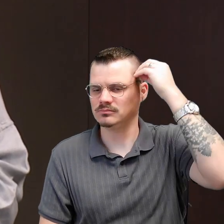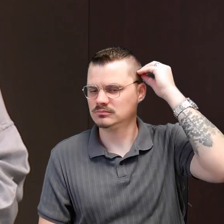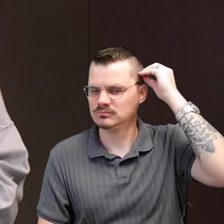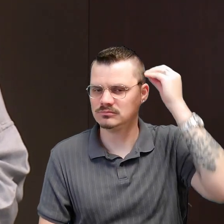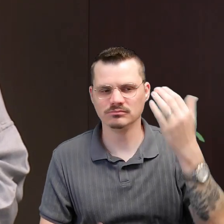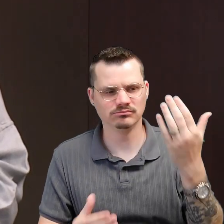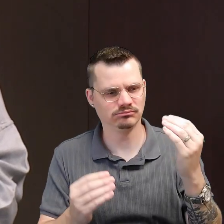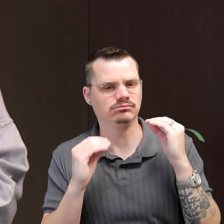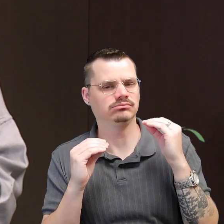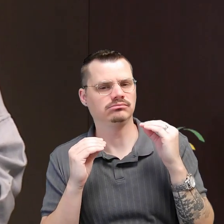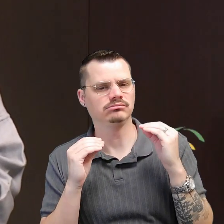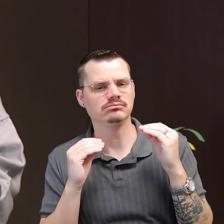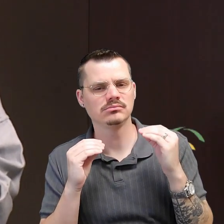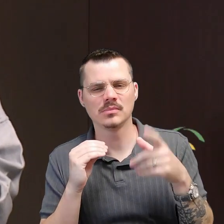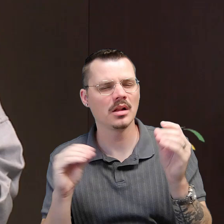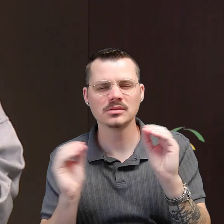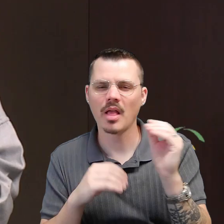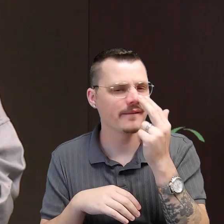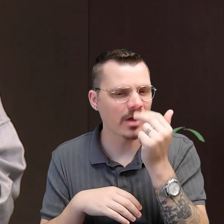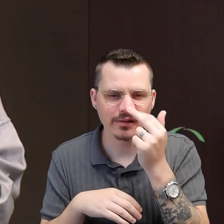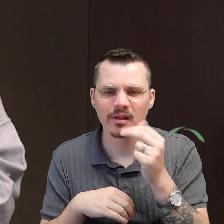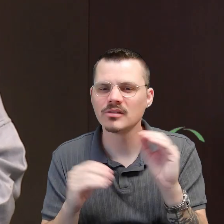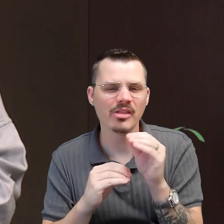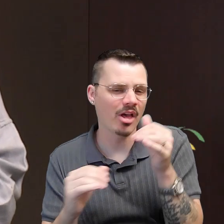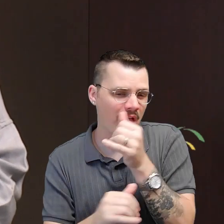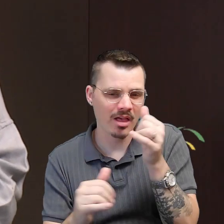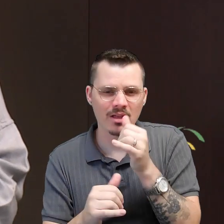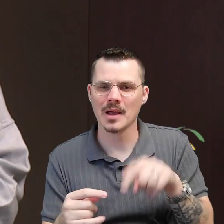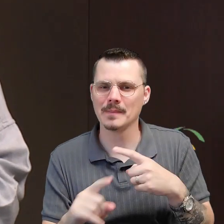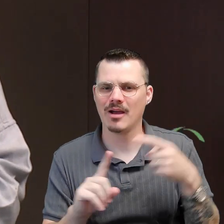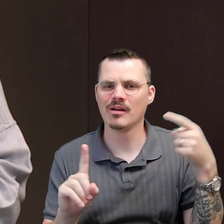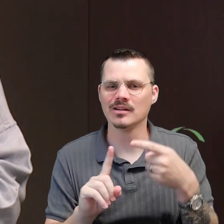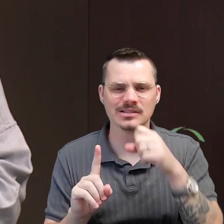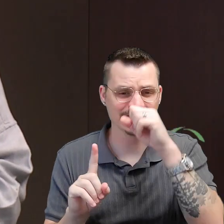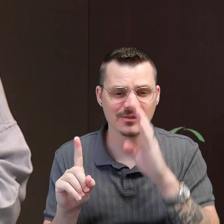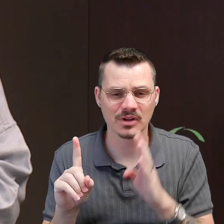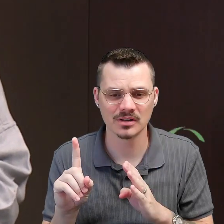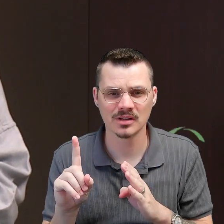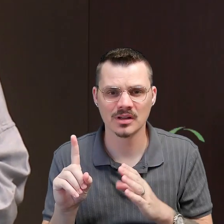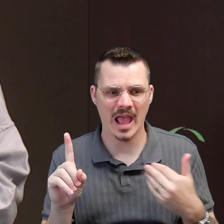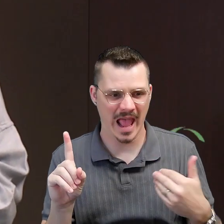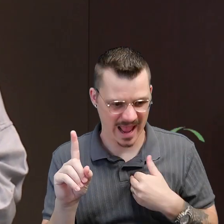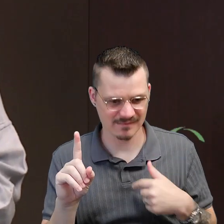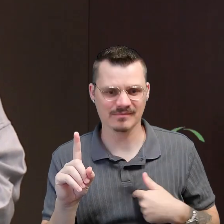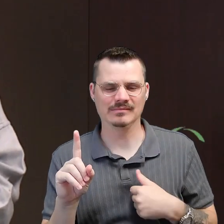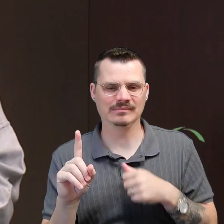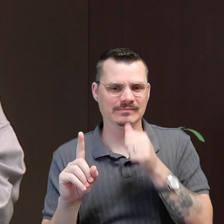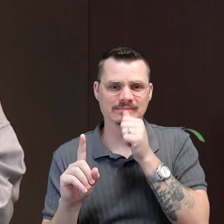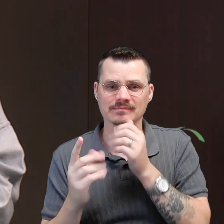lesson. There's nothing funny or amusing about having schizophrenia and being ill with it,